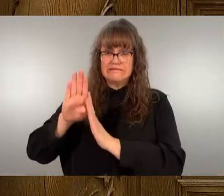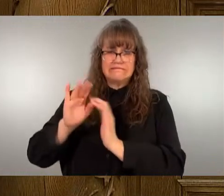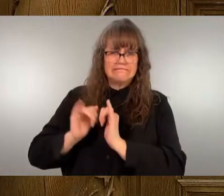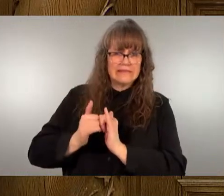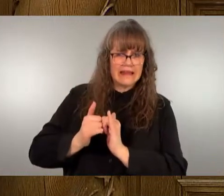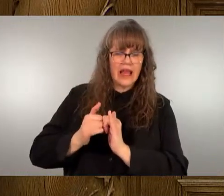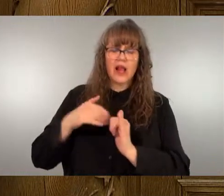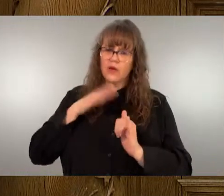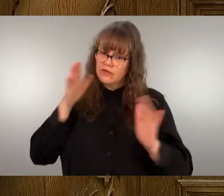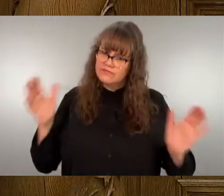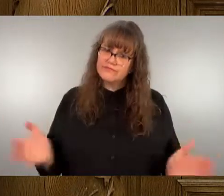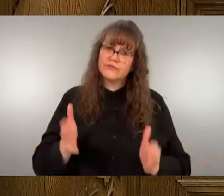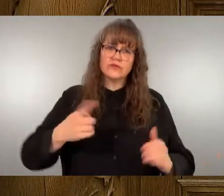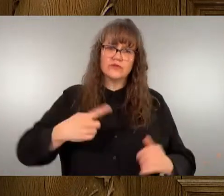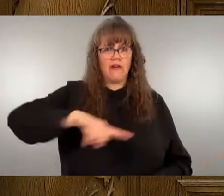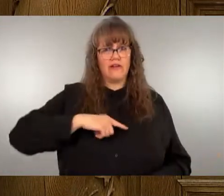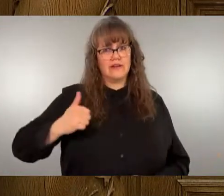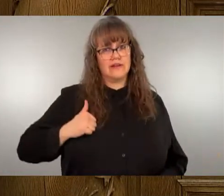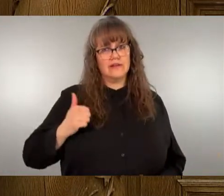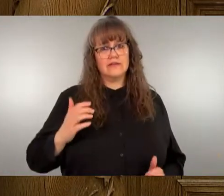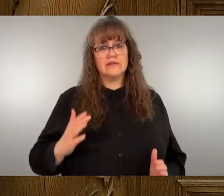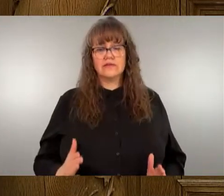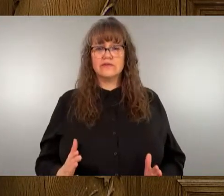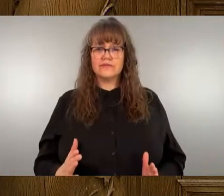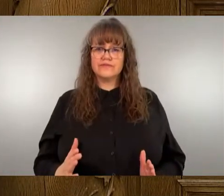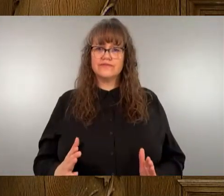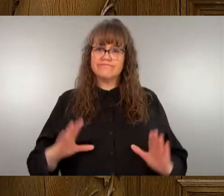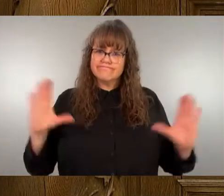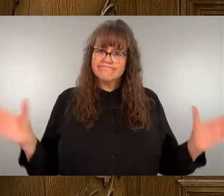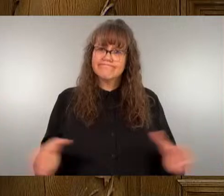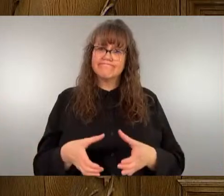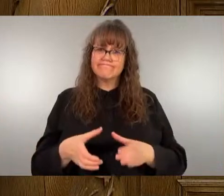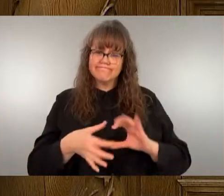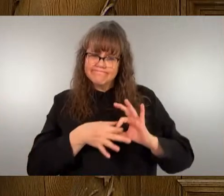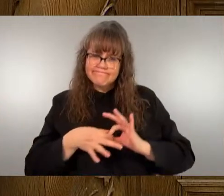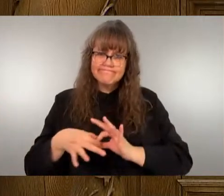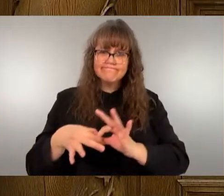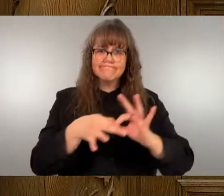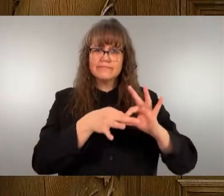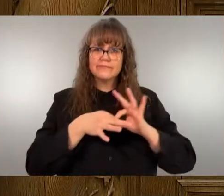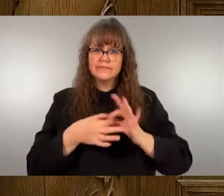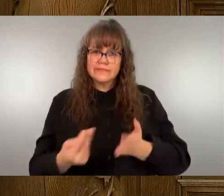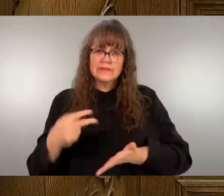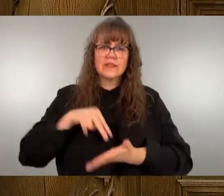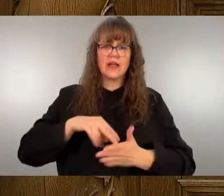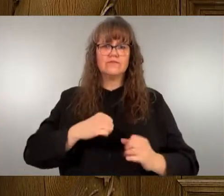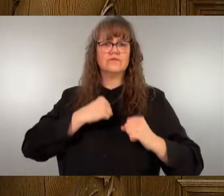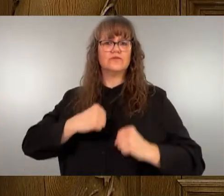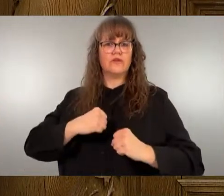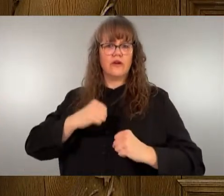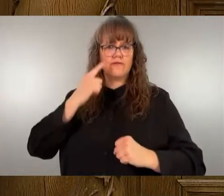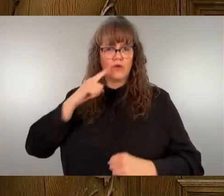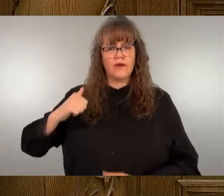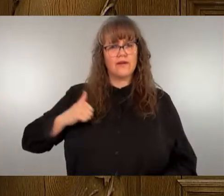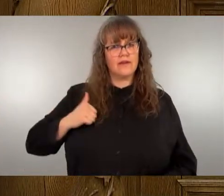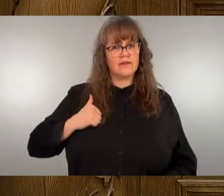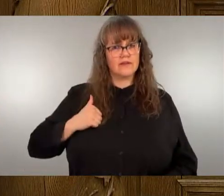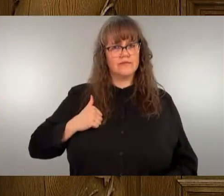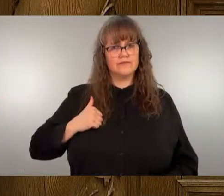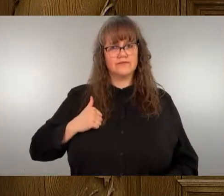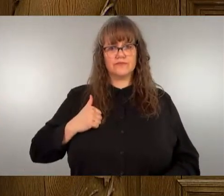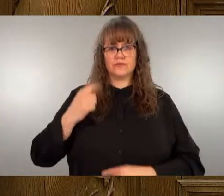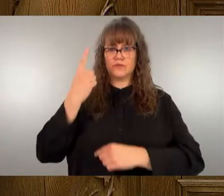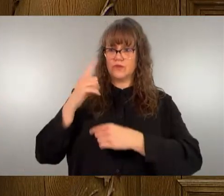each other and stand up for our country. We are saying with one united voice, we will never be the